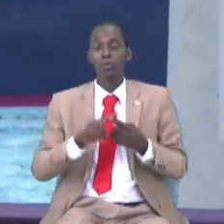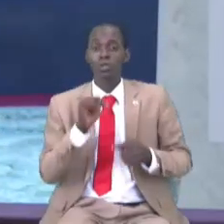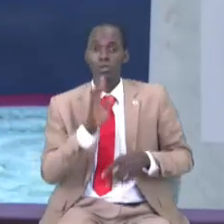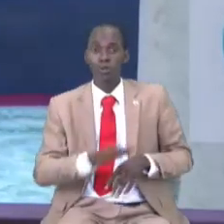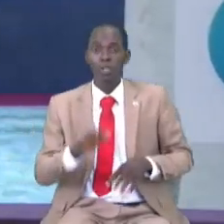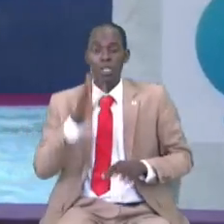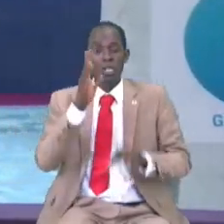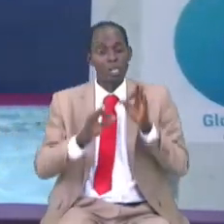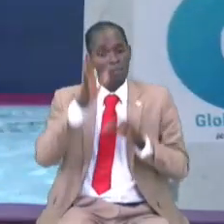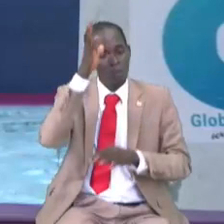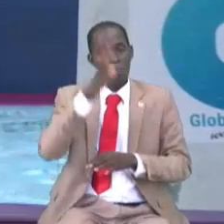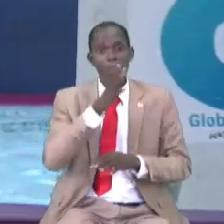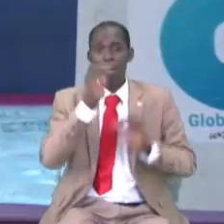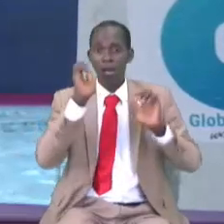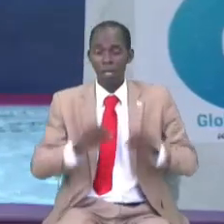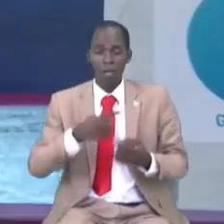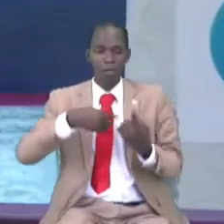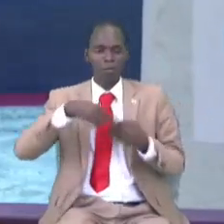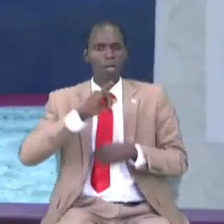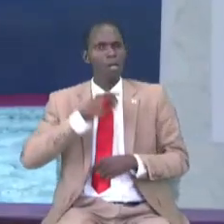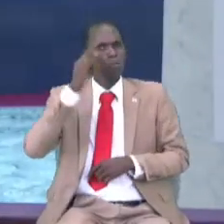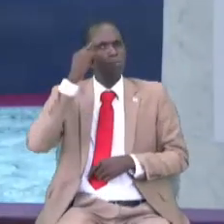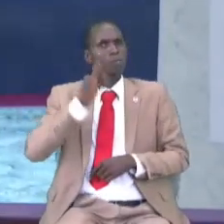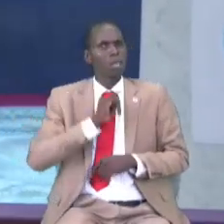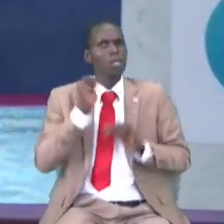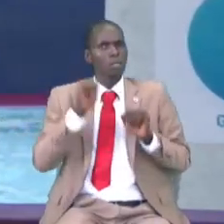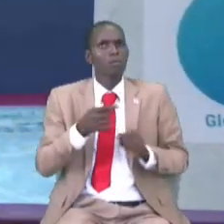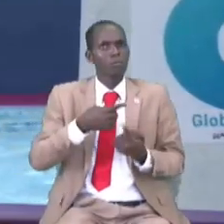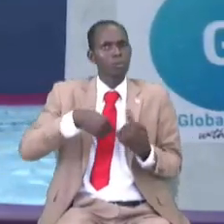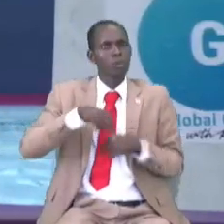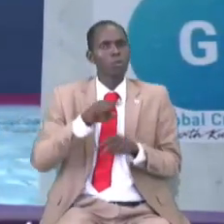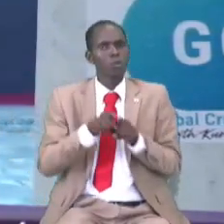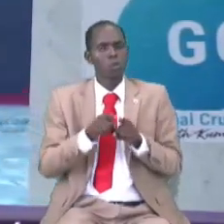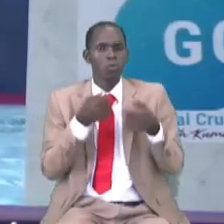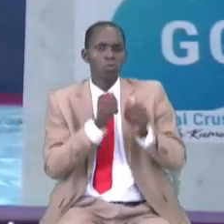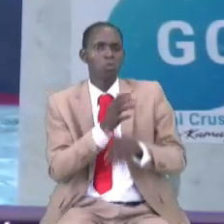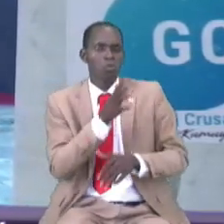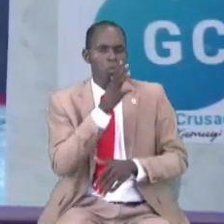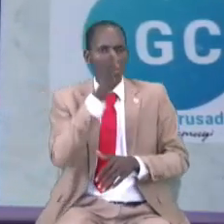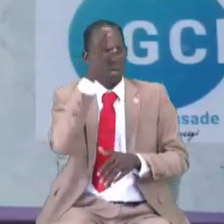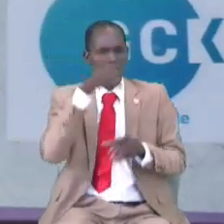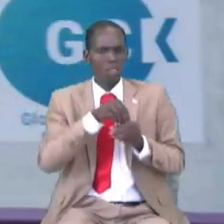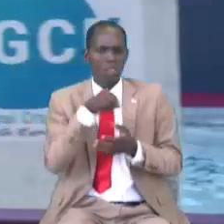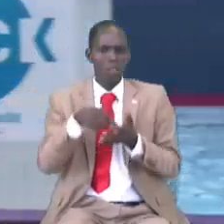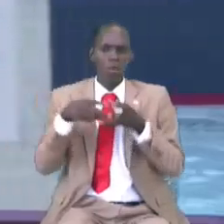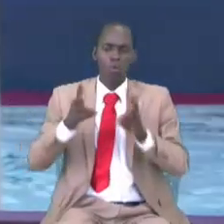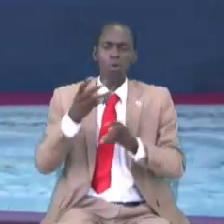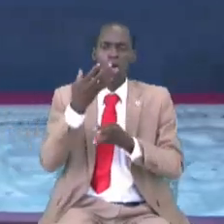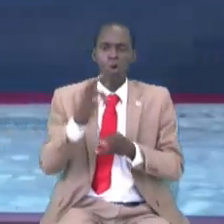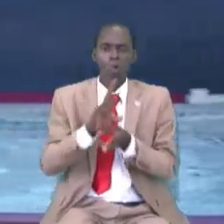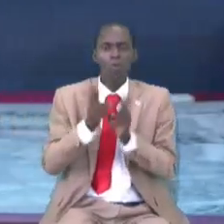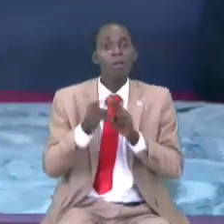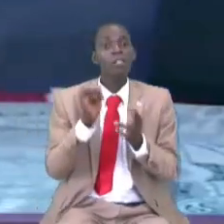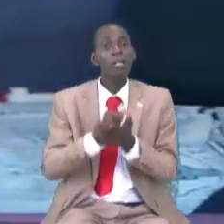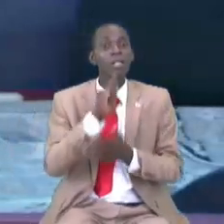Mommy in this way of repentance. That's profitable. Repentance is profitable. And